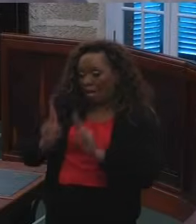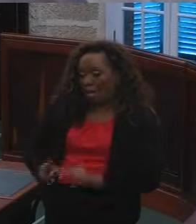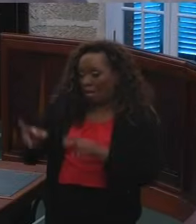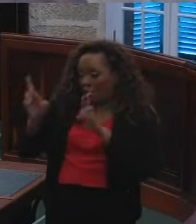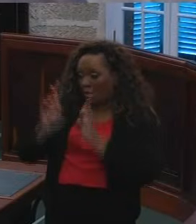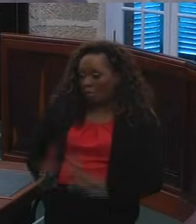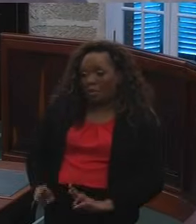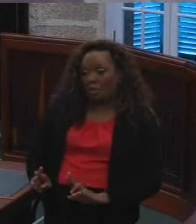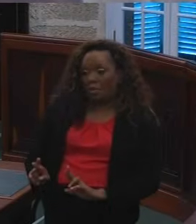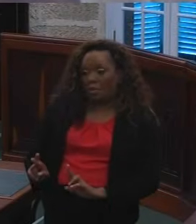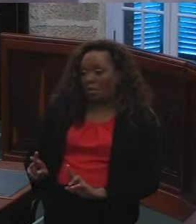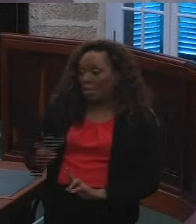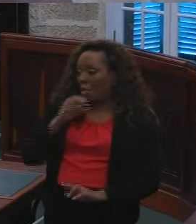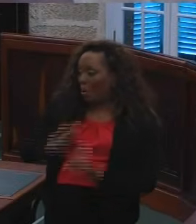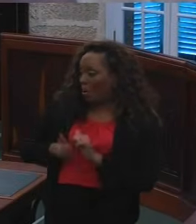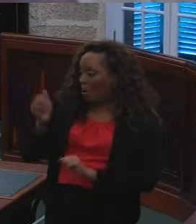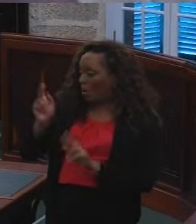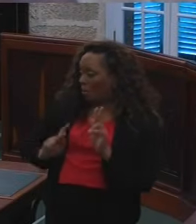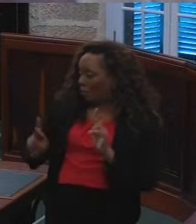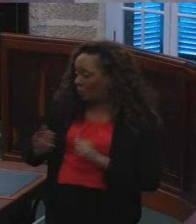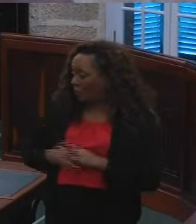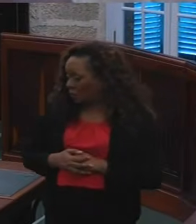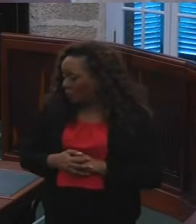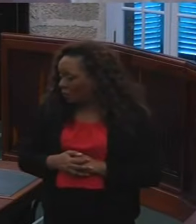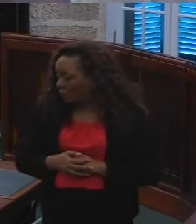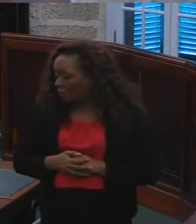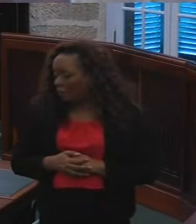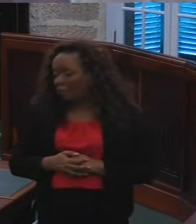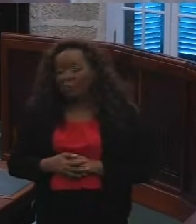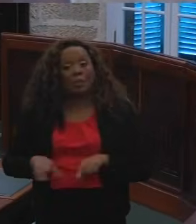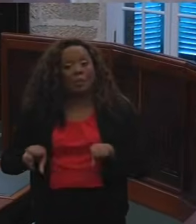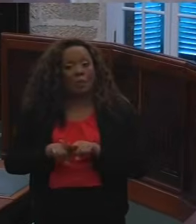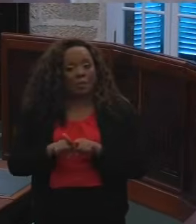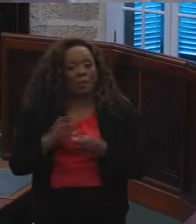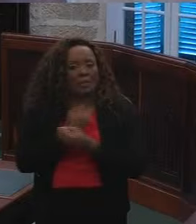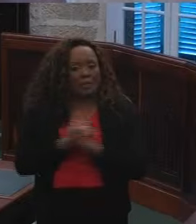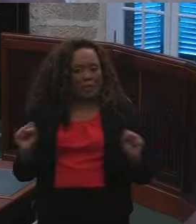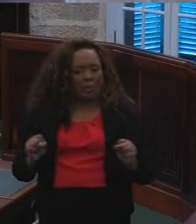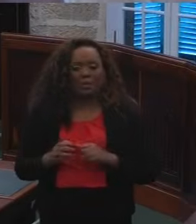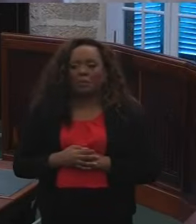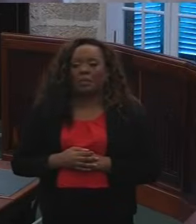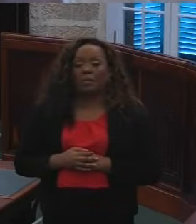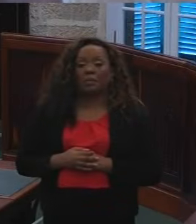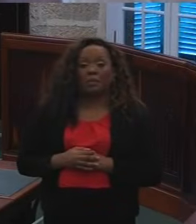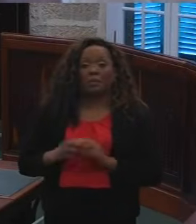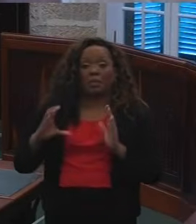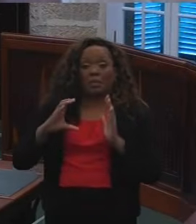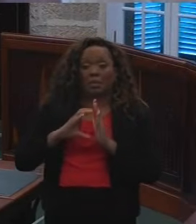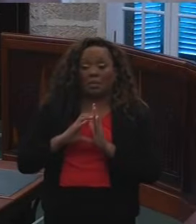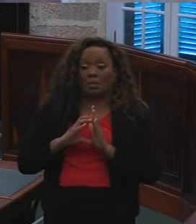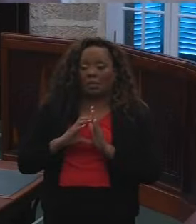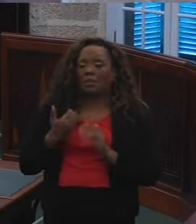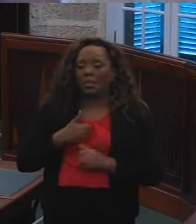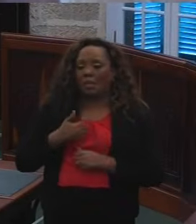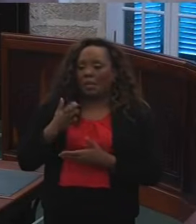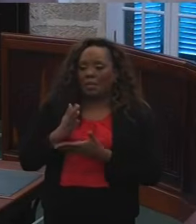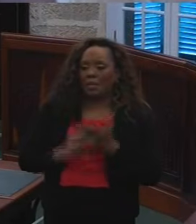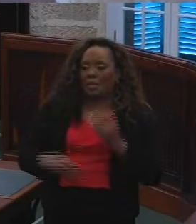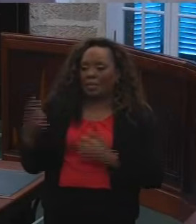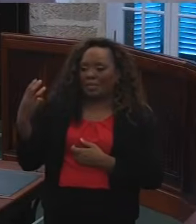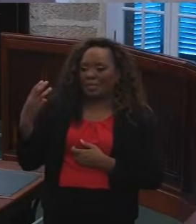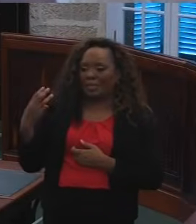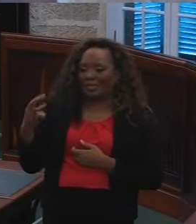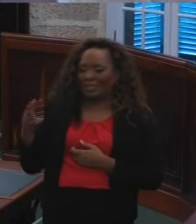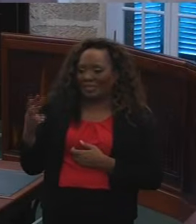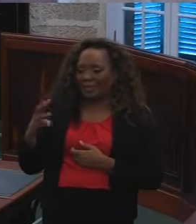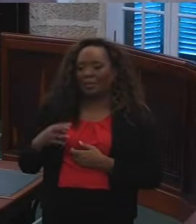5, the legislation deals with places of safety. And by Section 16, the minister in times of emergency